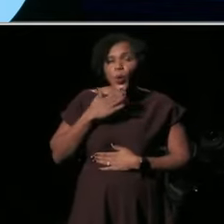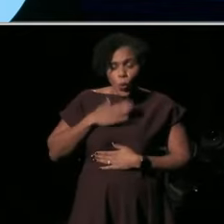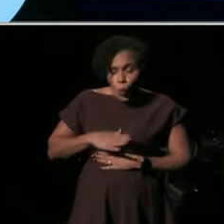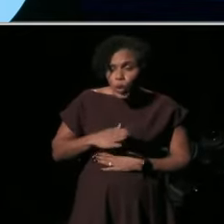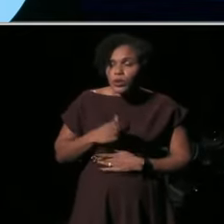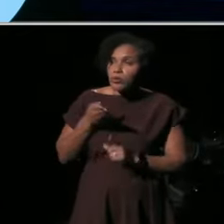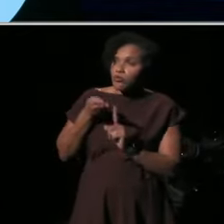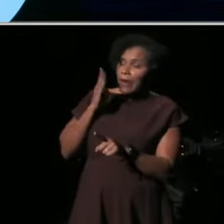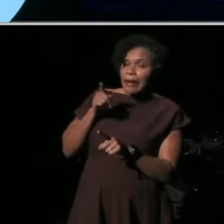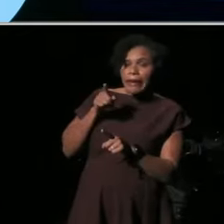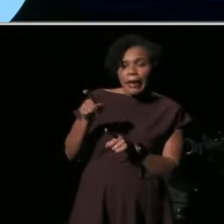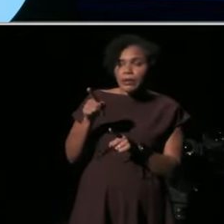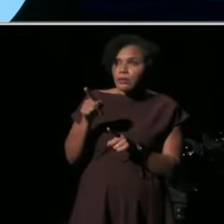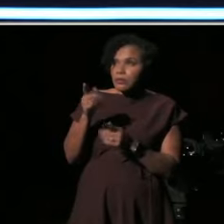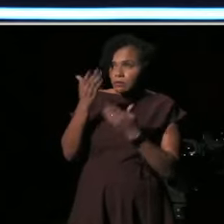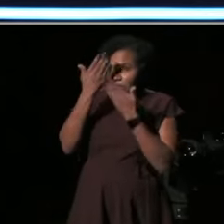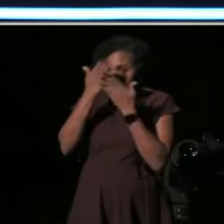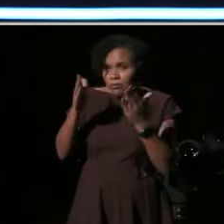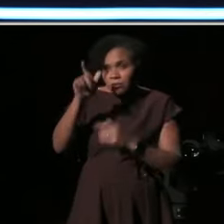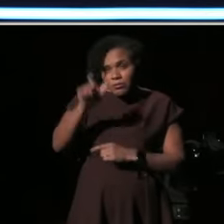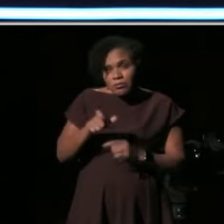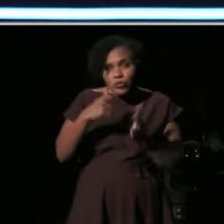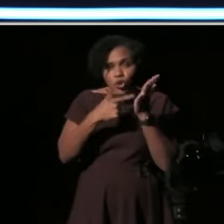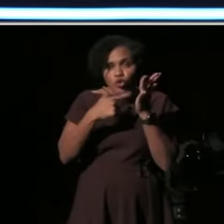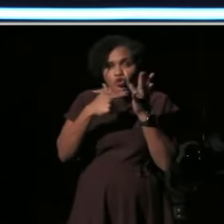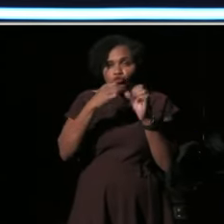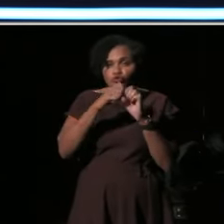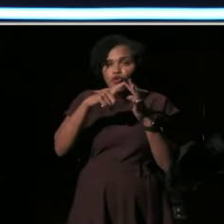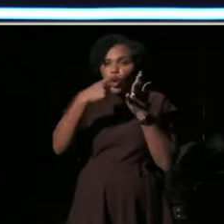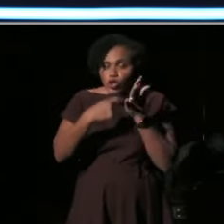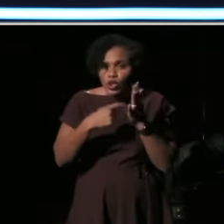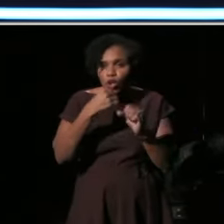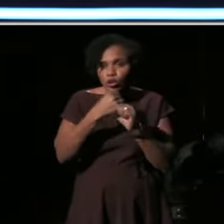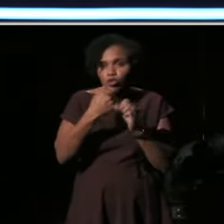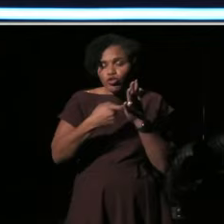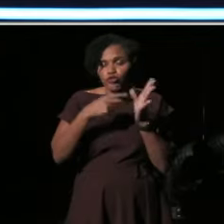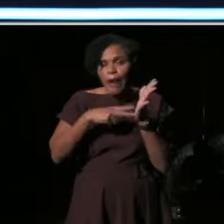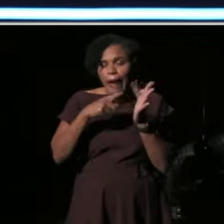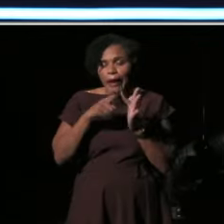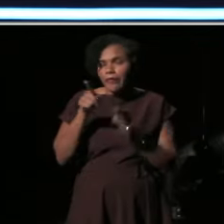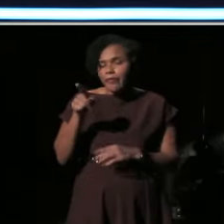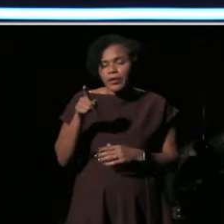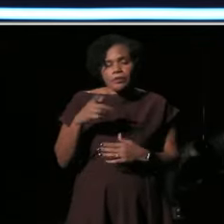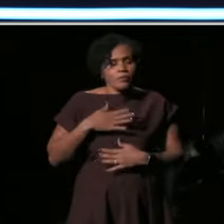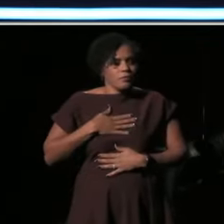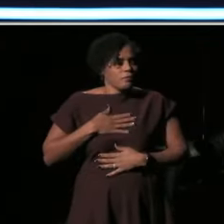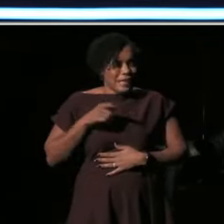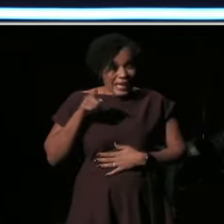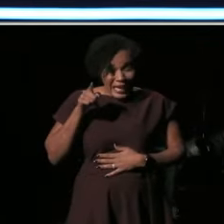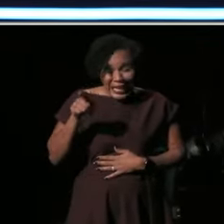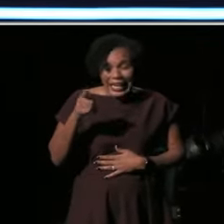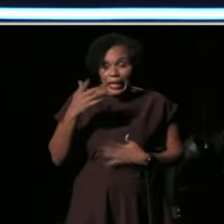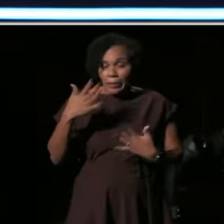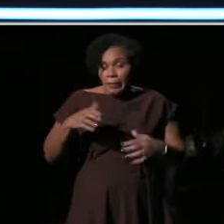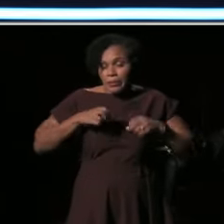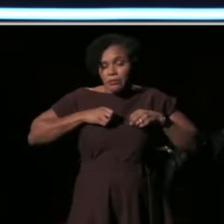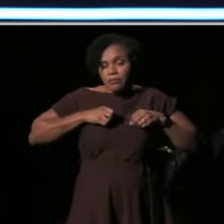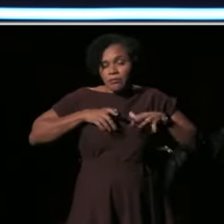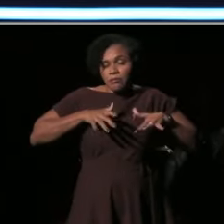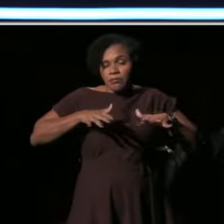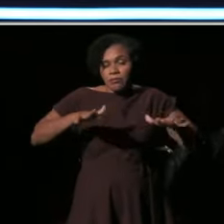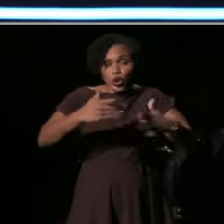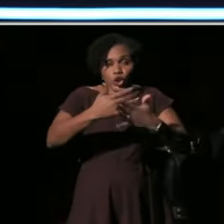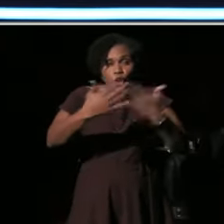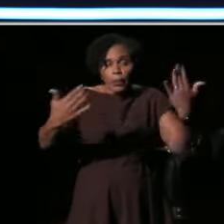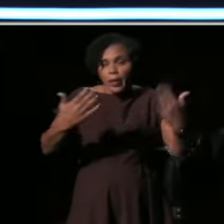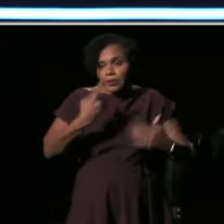incredibly talented documentary maker, Roger Grafe, a legend and an inspiration to so many in the documentary community,